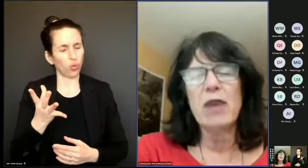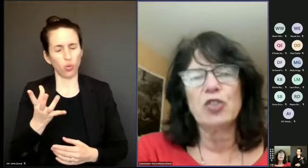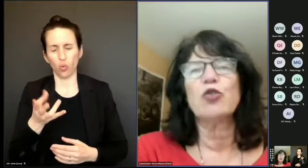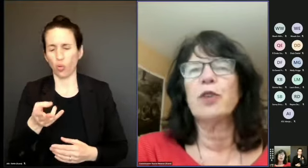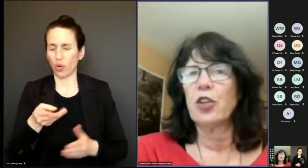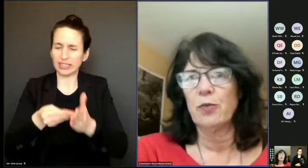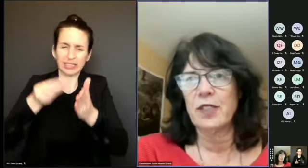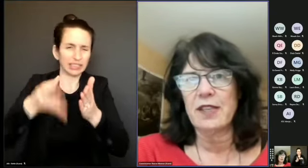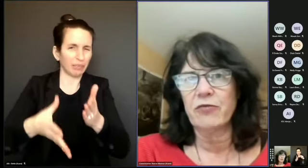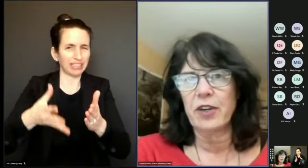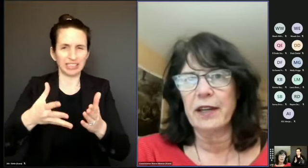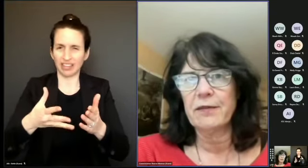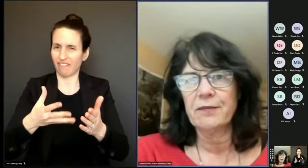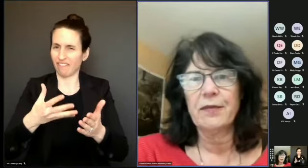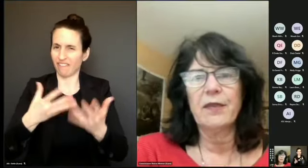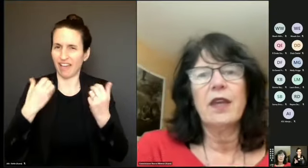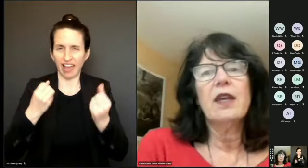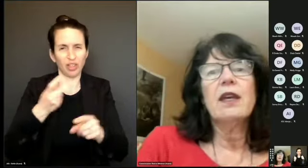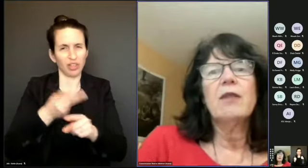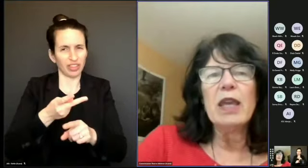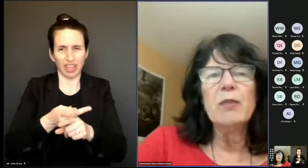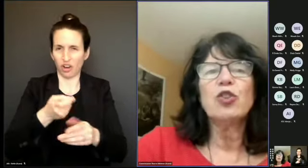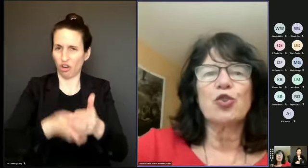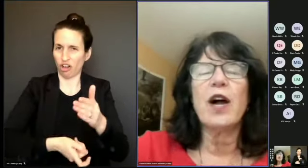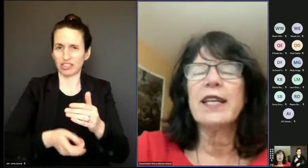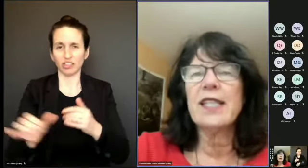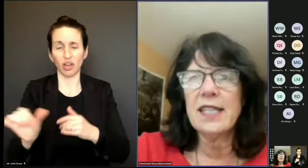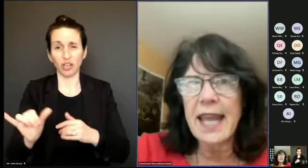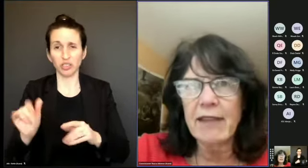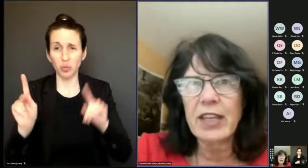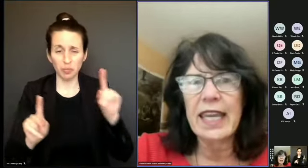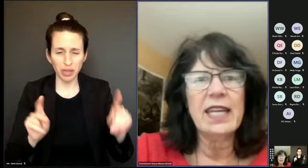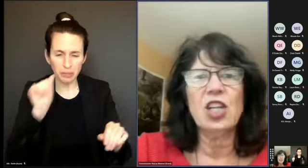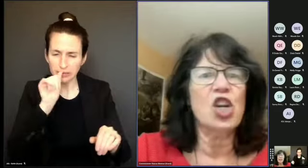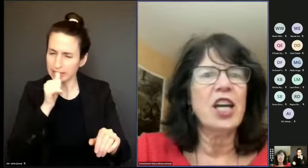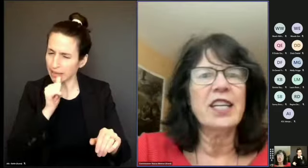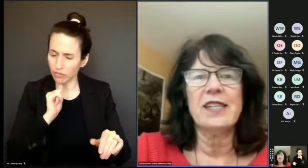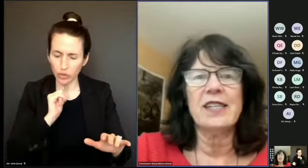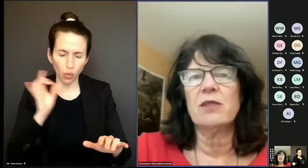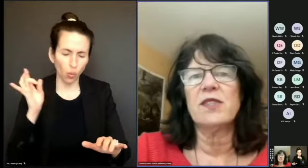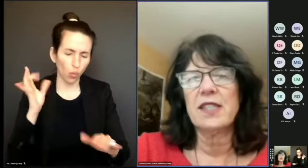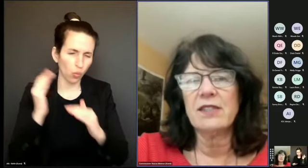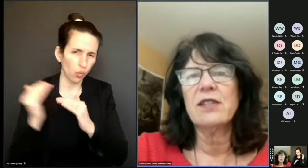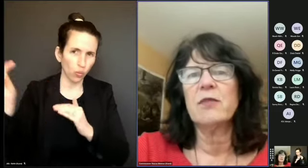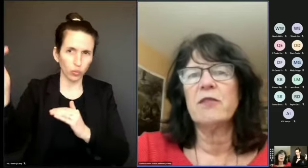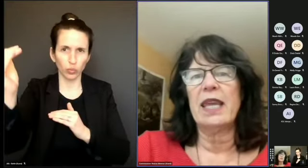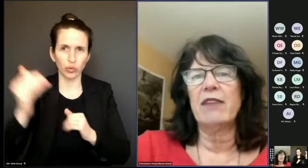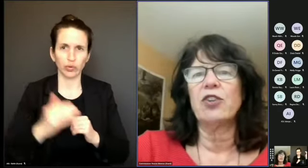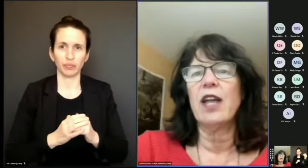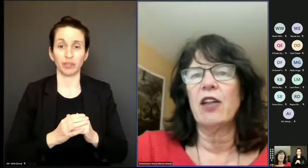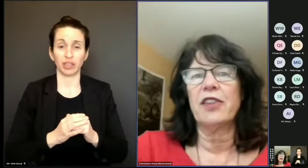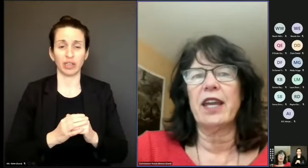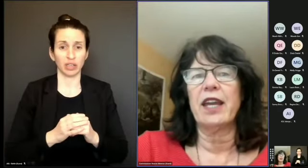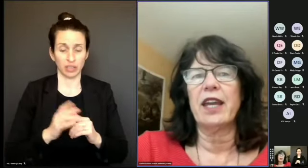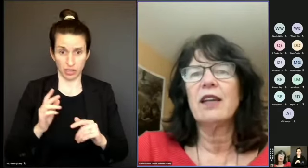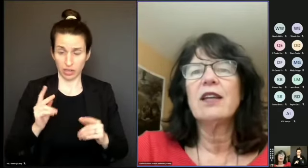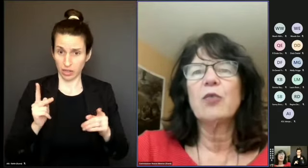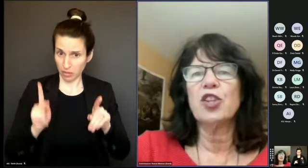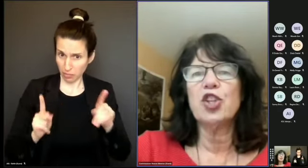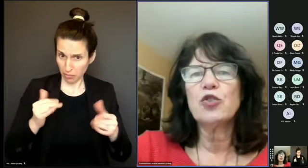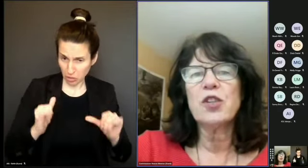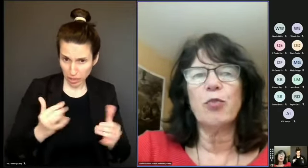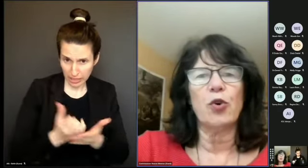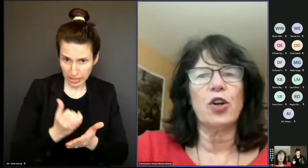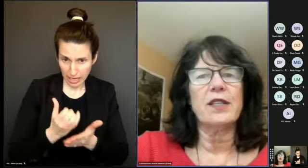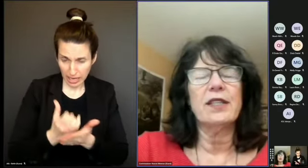and immeasurable human suffering. People trying to navigate a non-existent system of behavioral healthcare